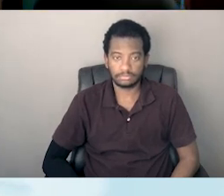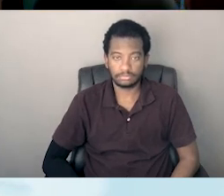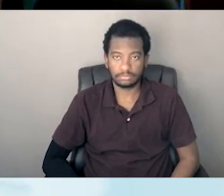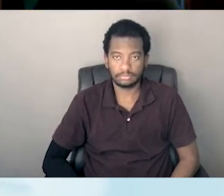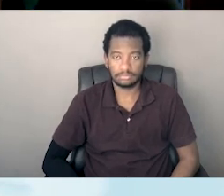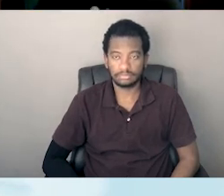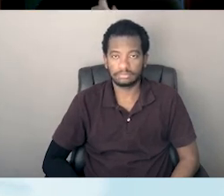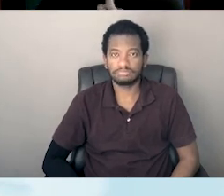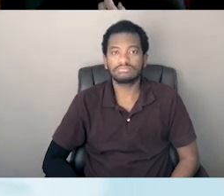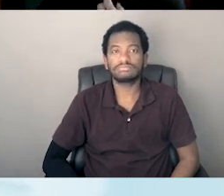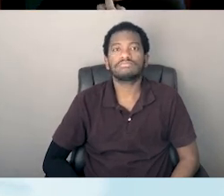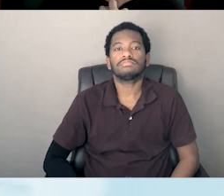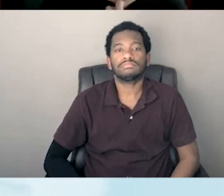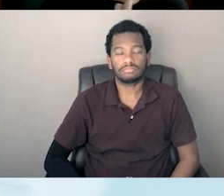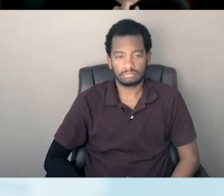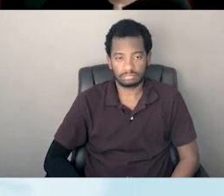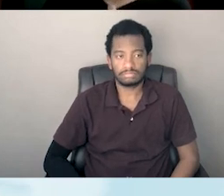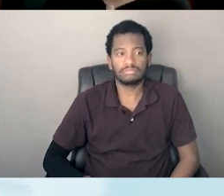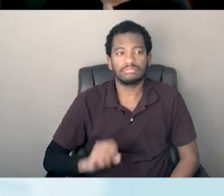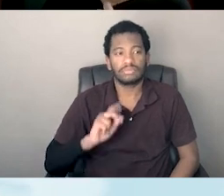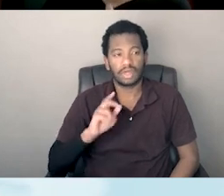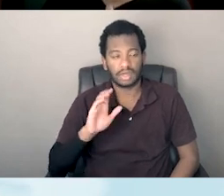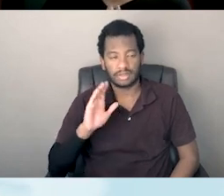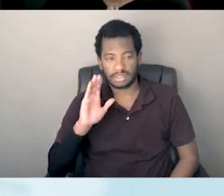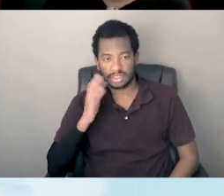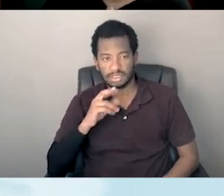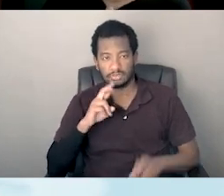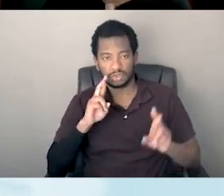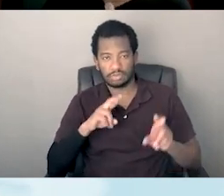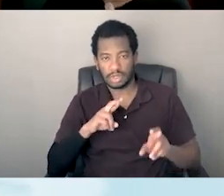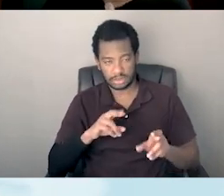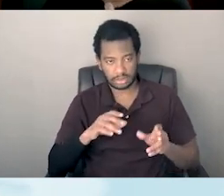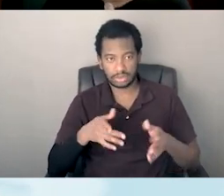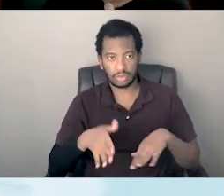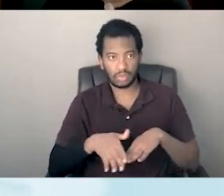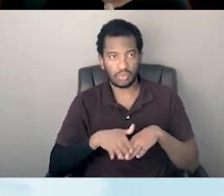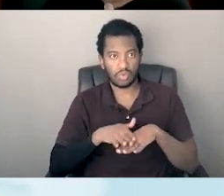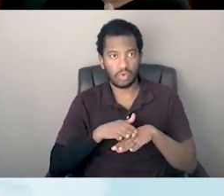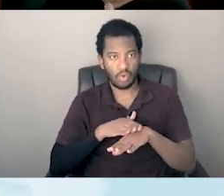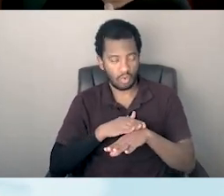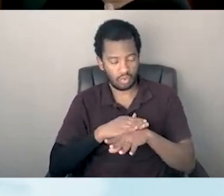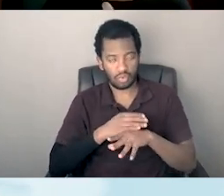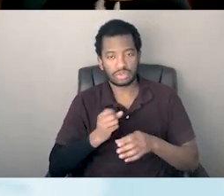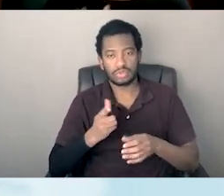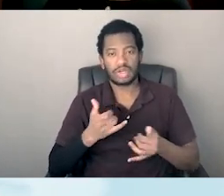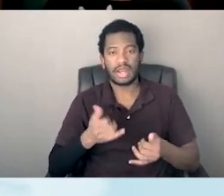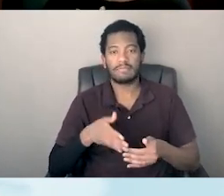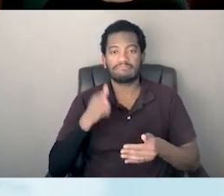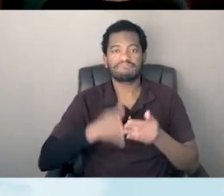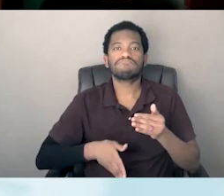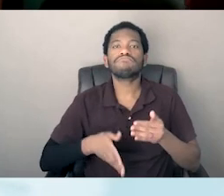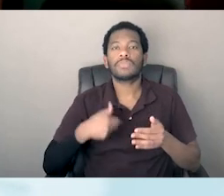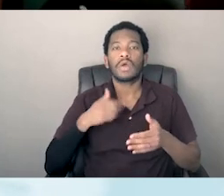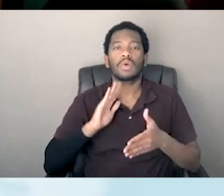All right. It looks like poll responses have slowed down. So I'm going to end the poll and share the